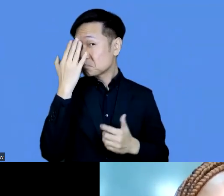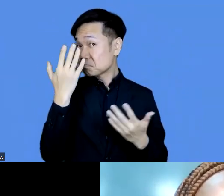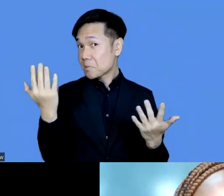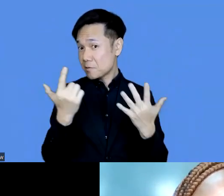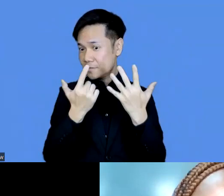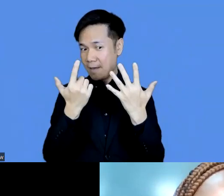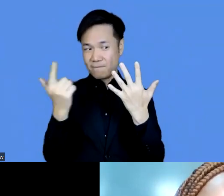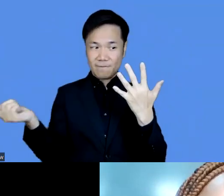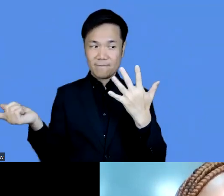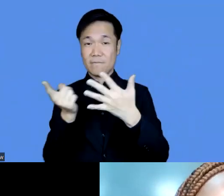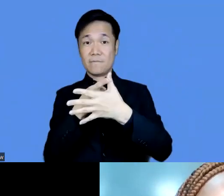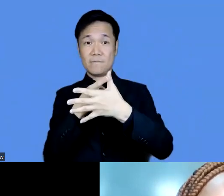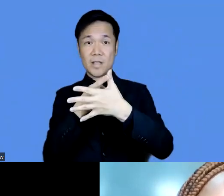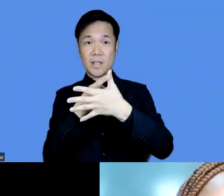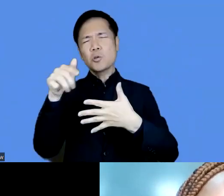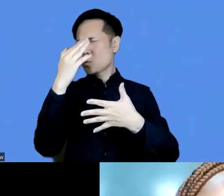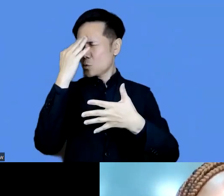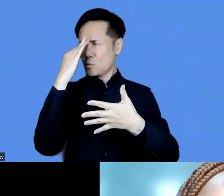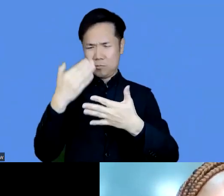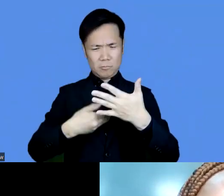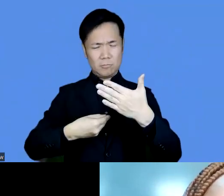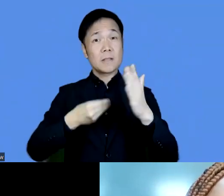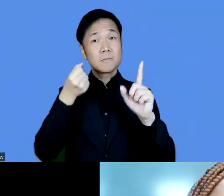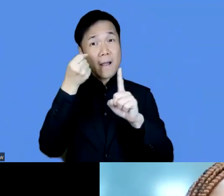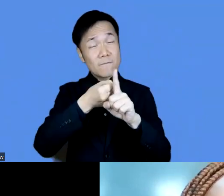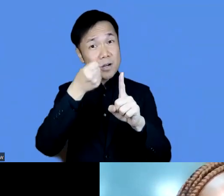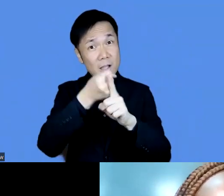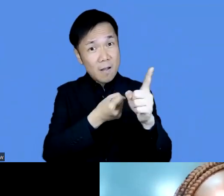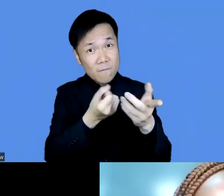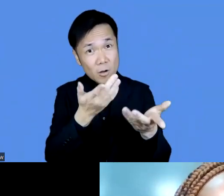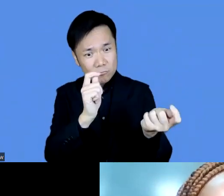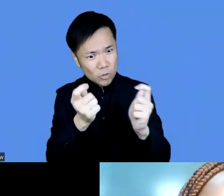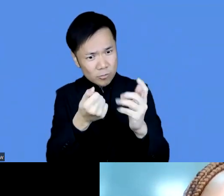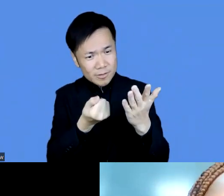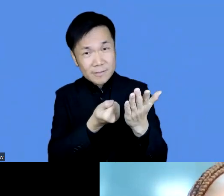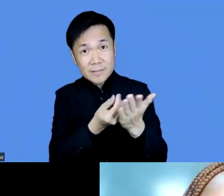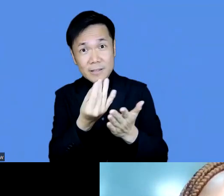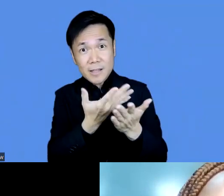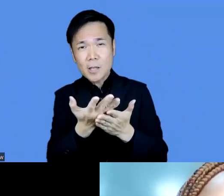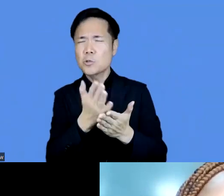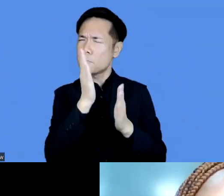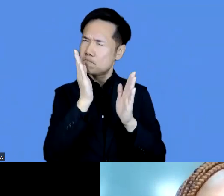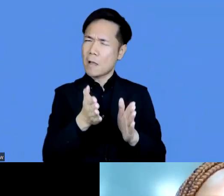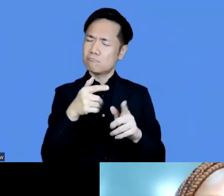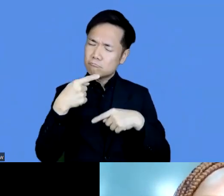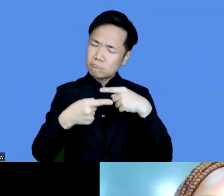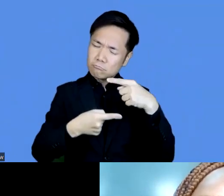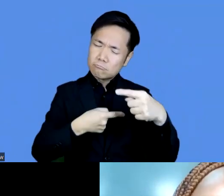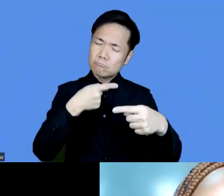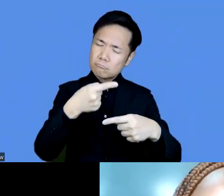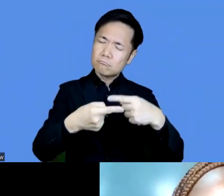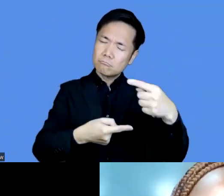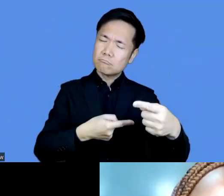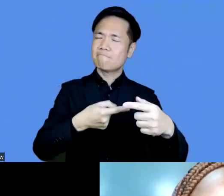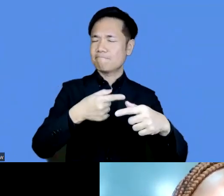data advocacy is a journey. Effecting systemic change is a process. For instance, for us in